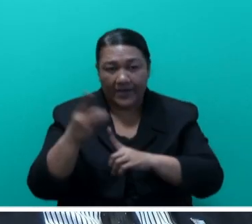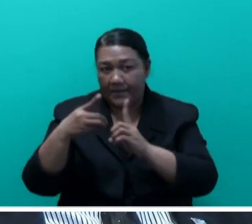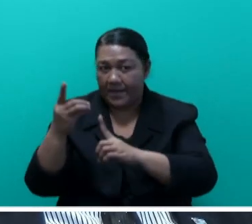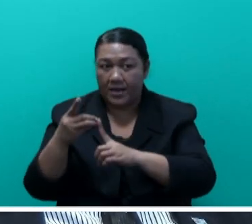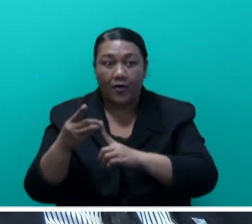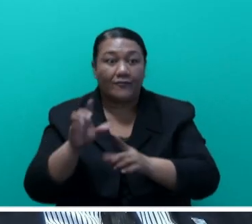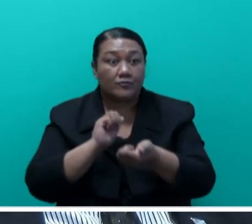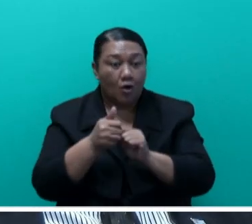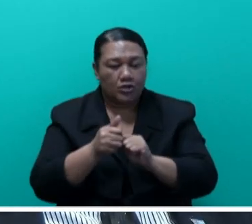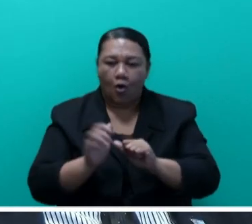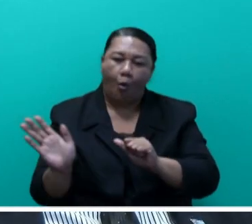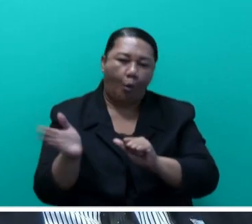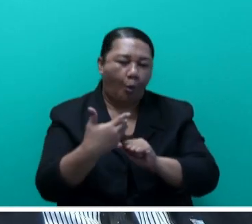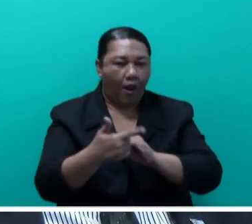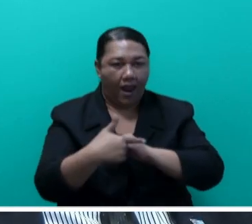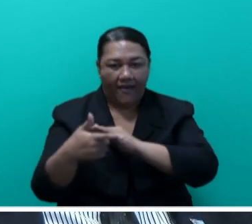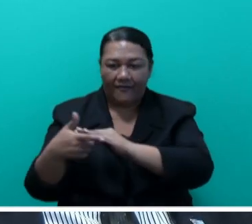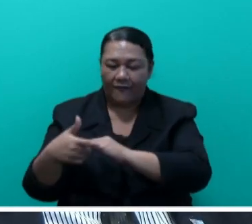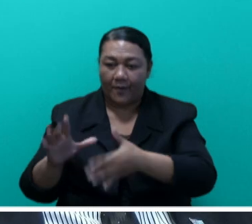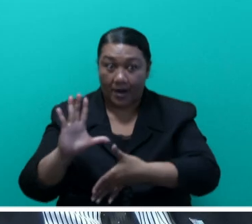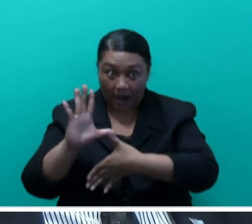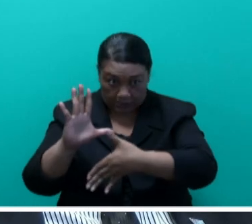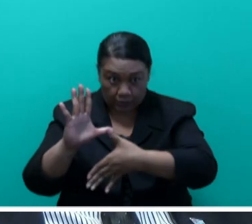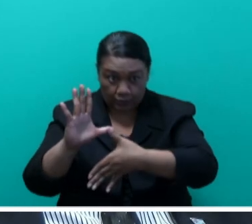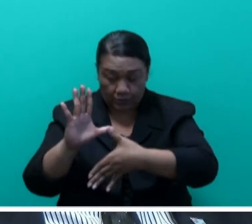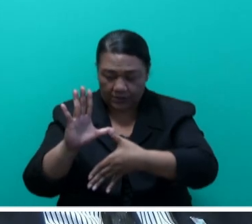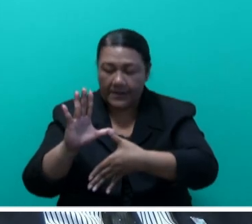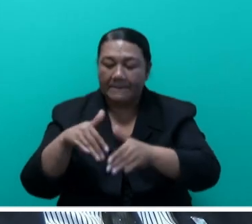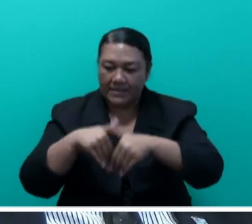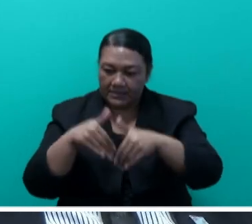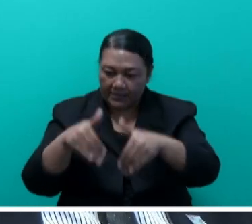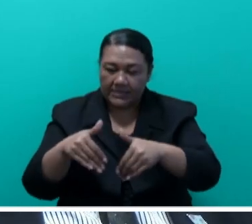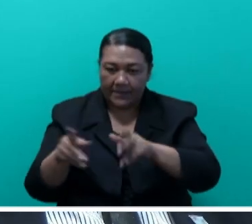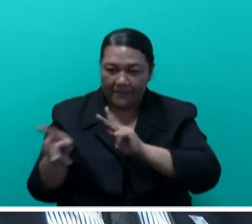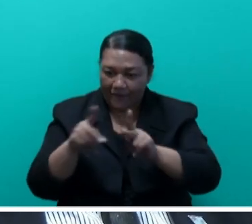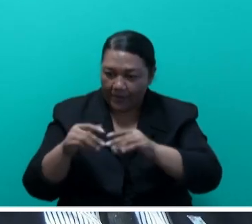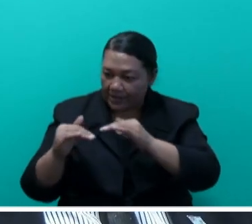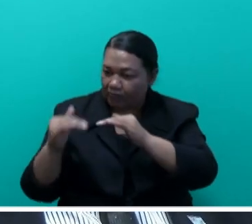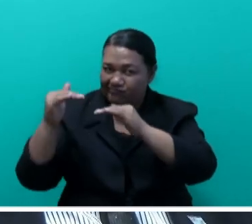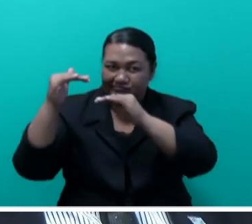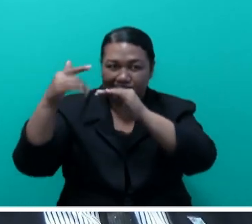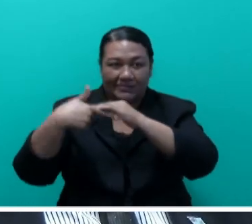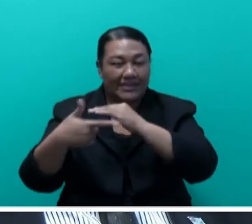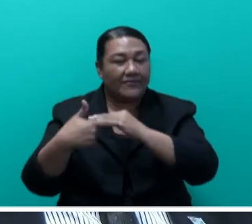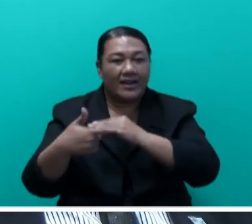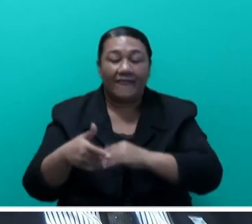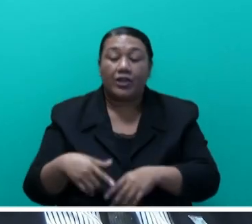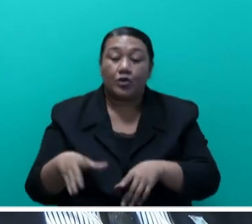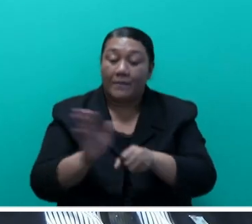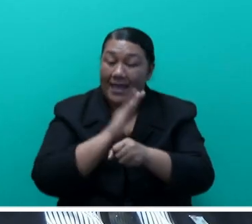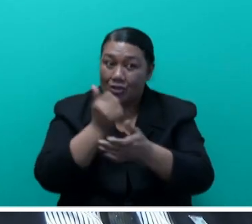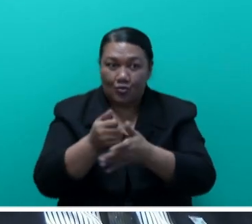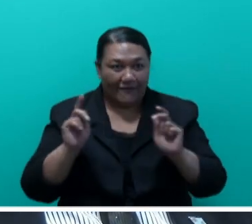levels, from grassroots participation to elite performance, and to ensure that physical activity